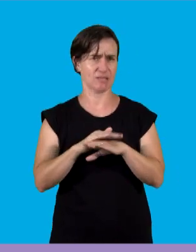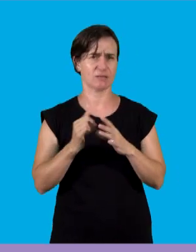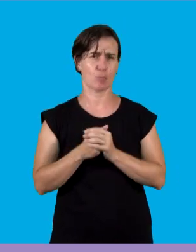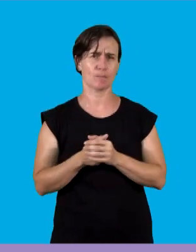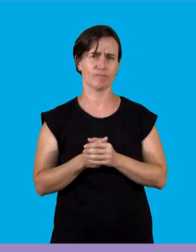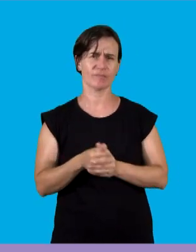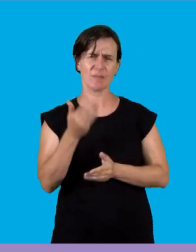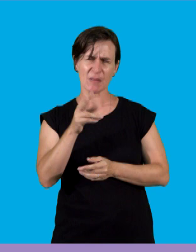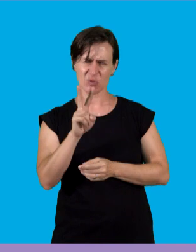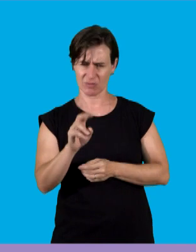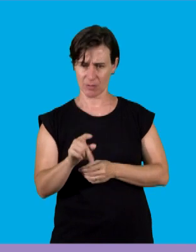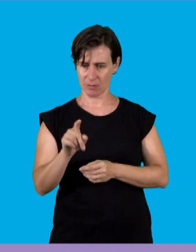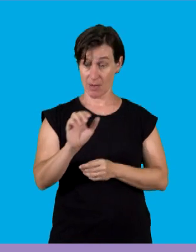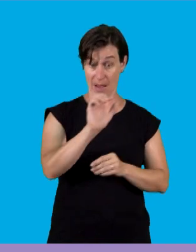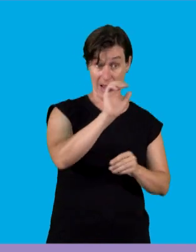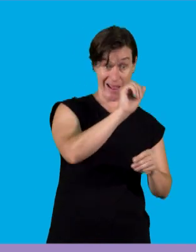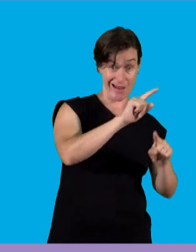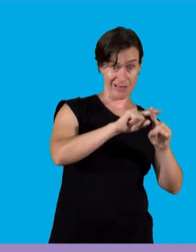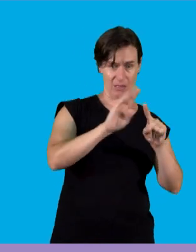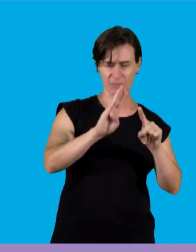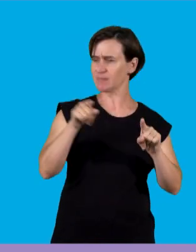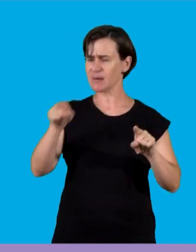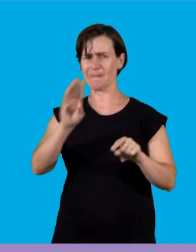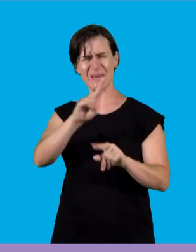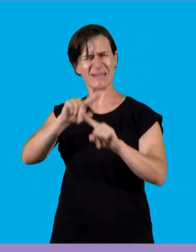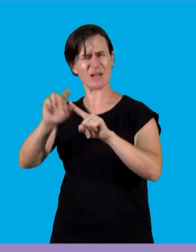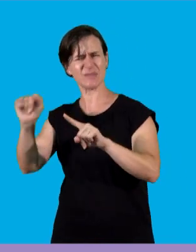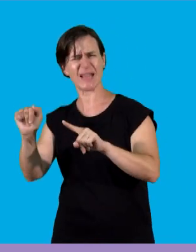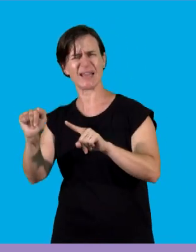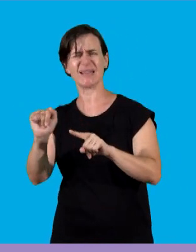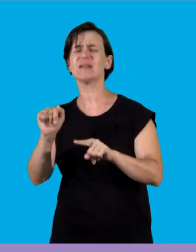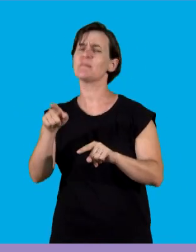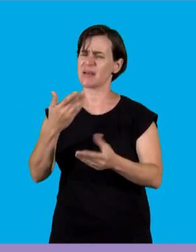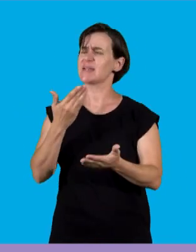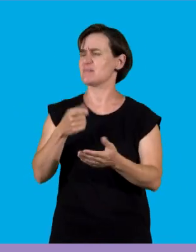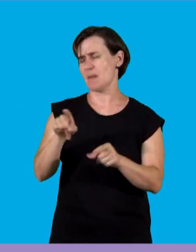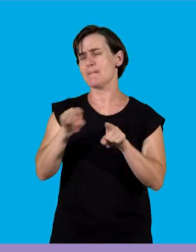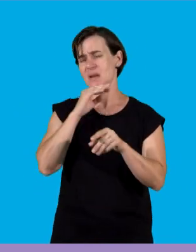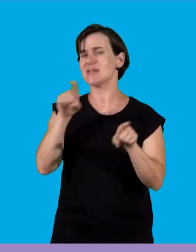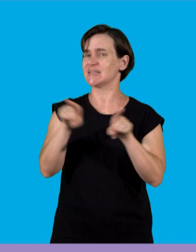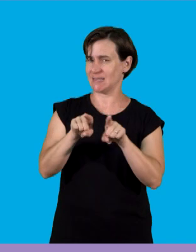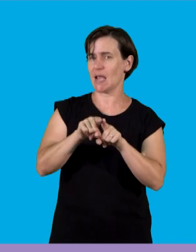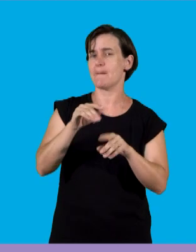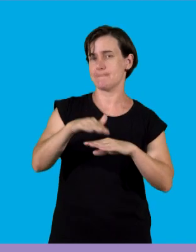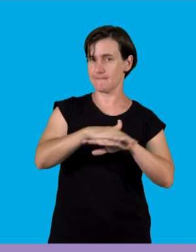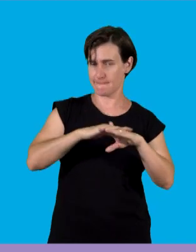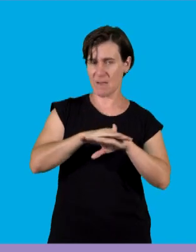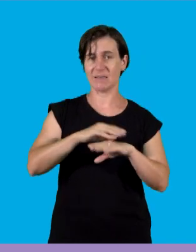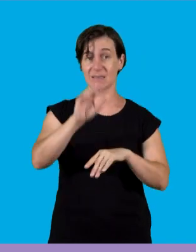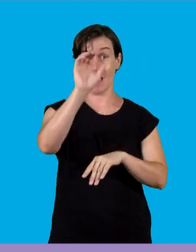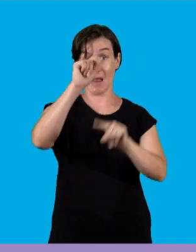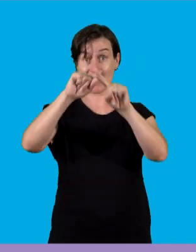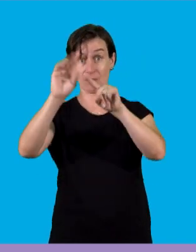wondering about that b multiplied by a there. But yes, it does have the same base as the other powers as